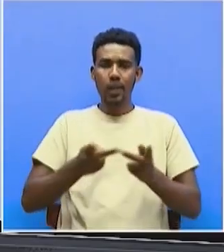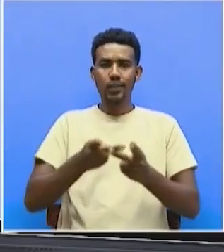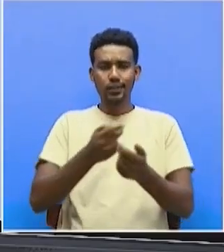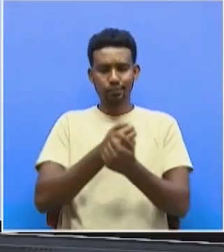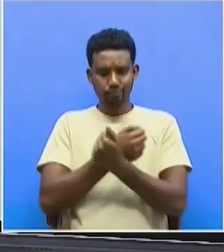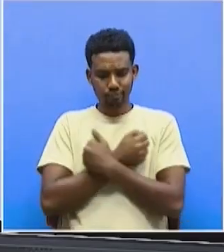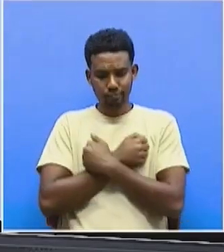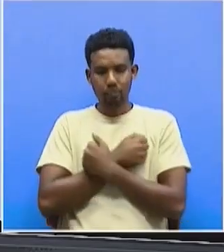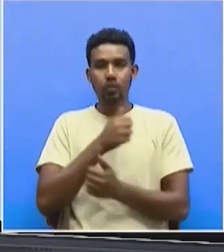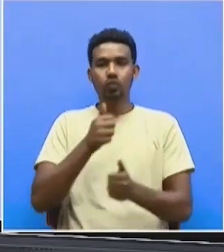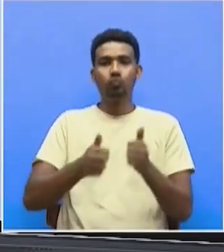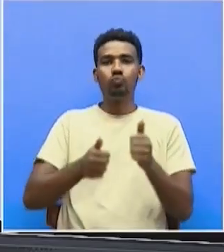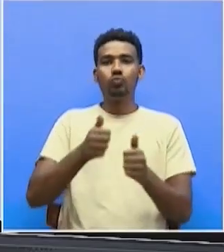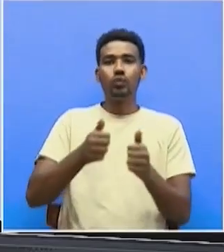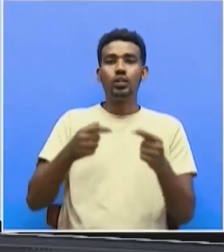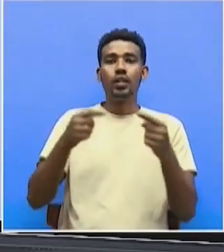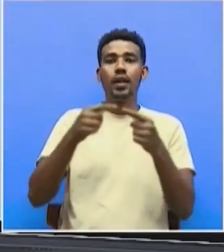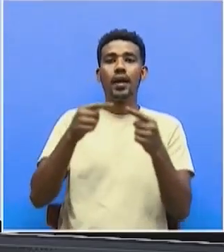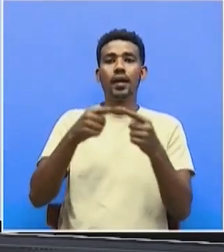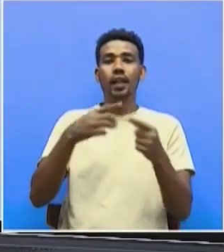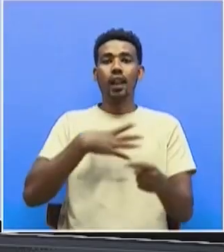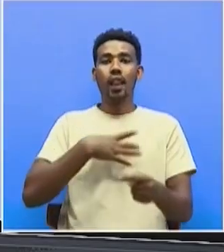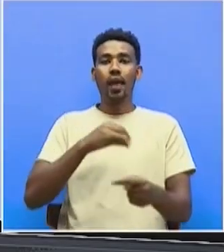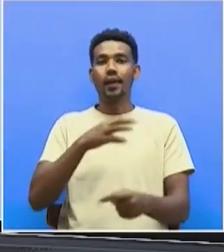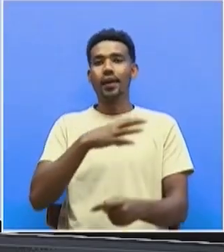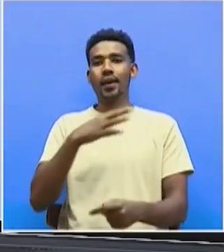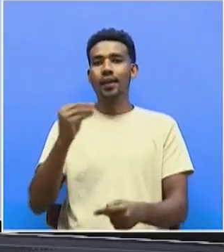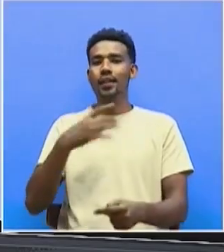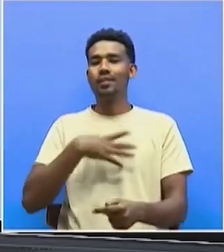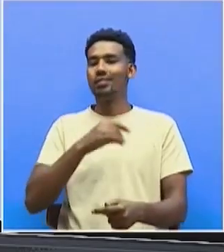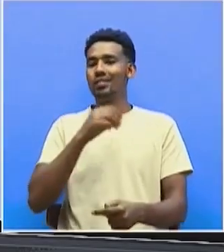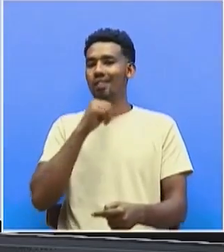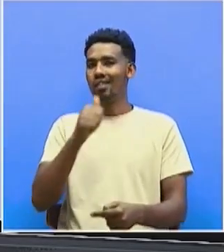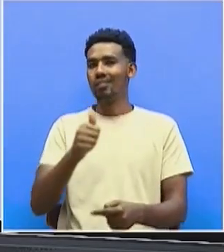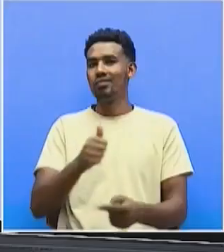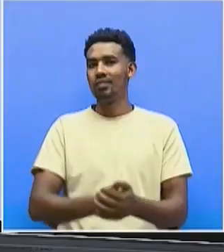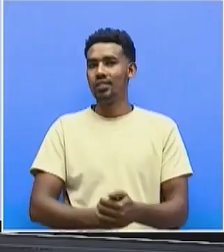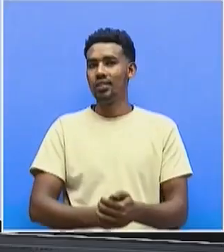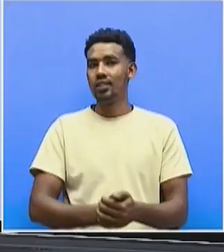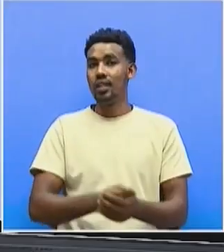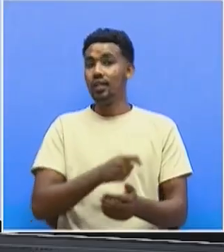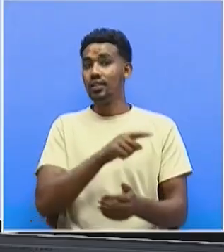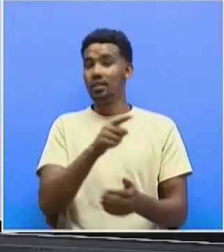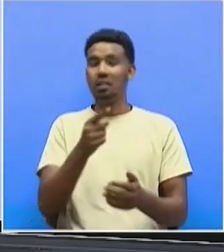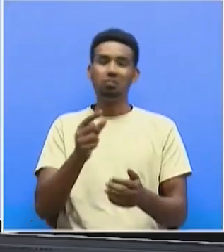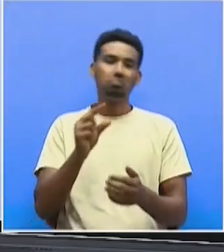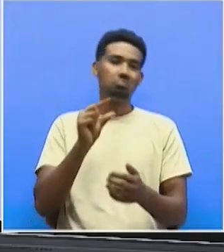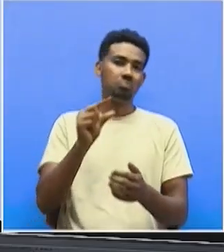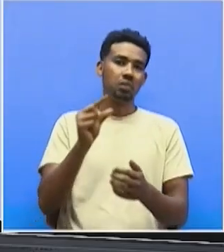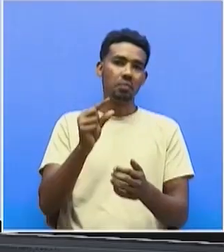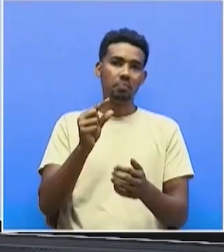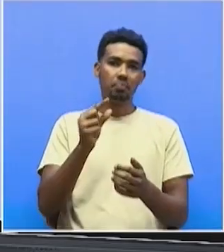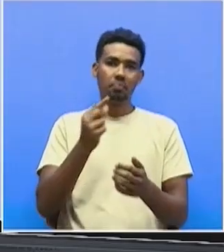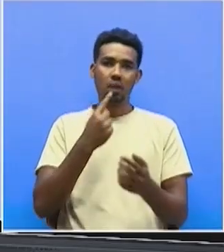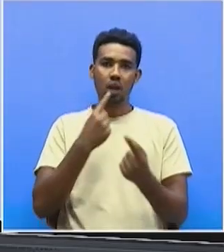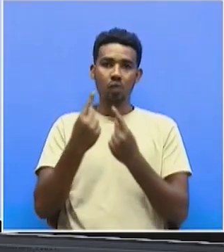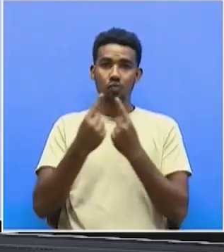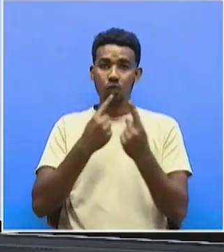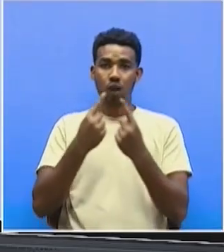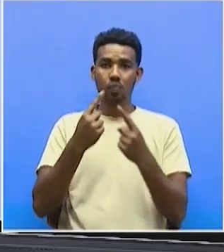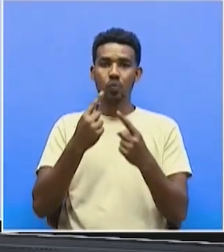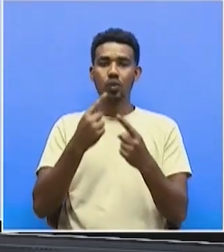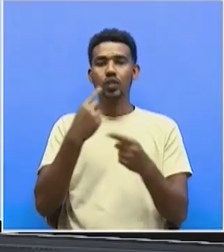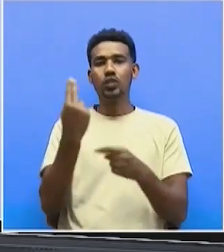are the questions related with like and dislike. And also, there are some vocabularies that we are going to